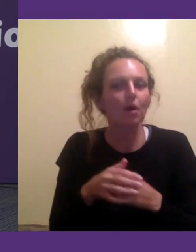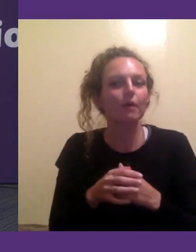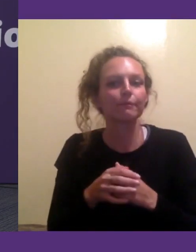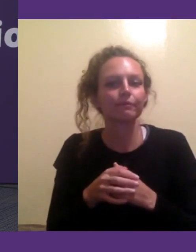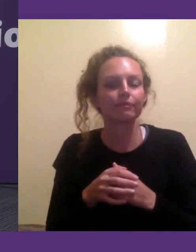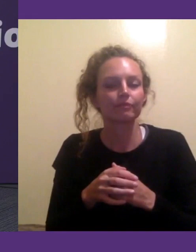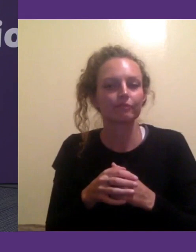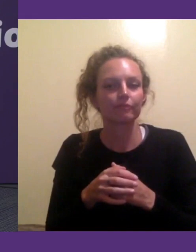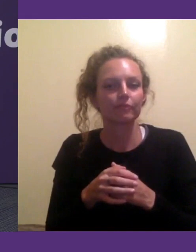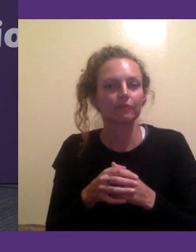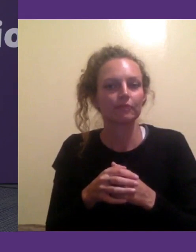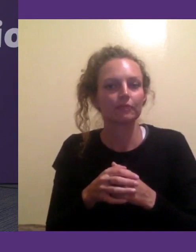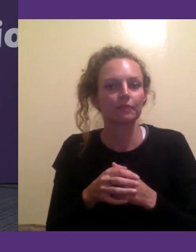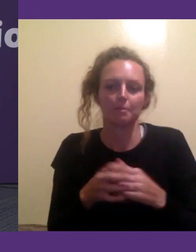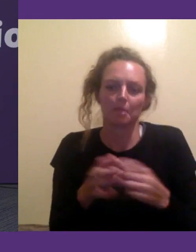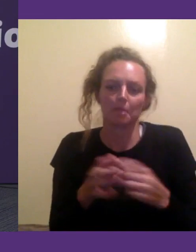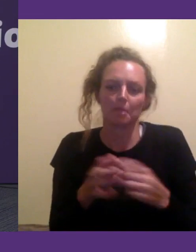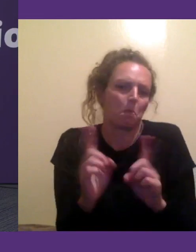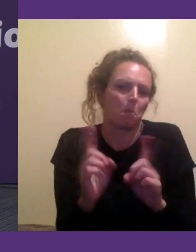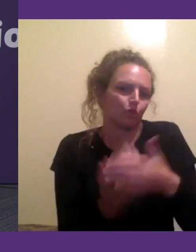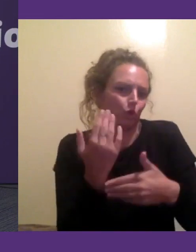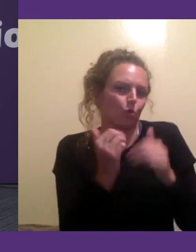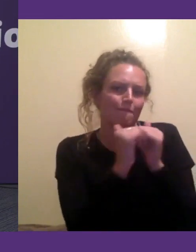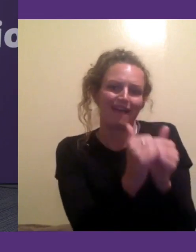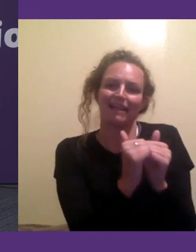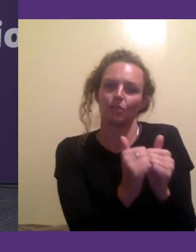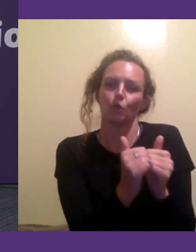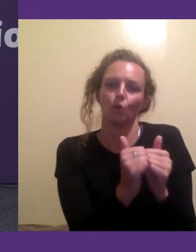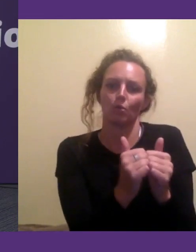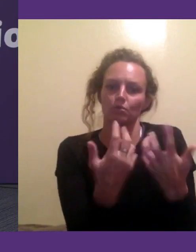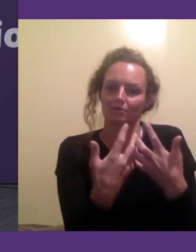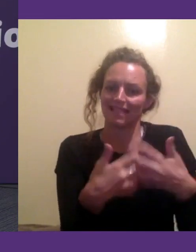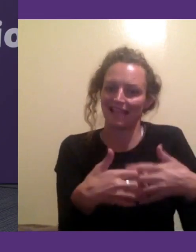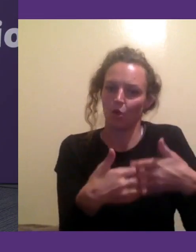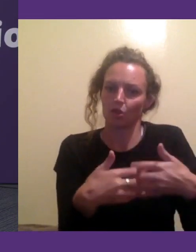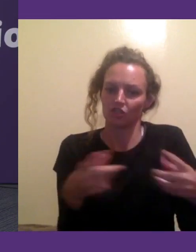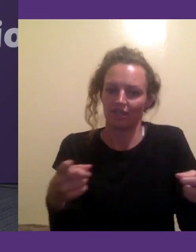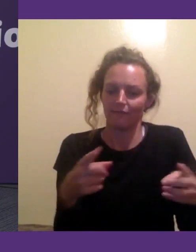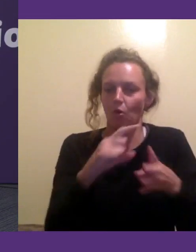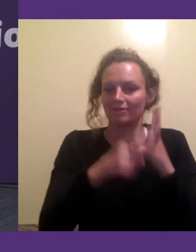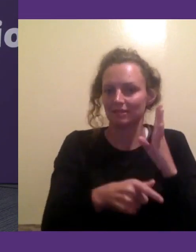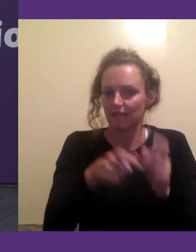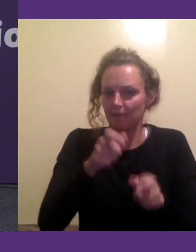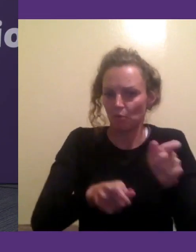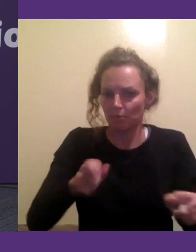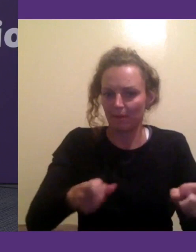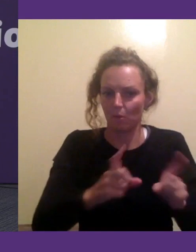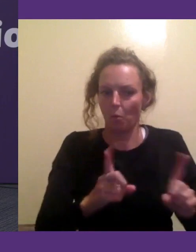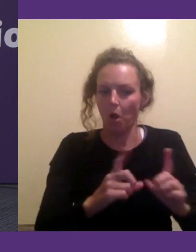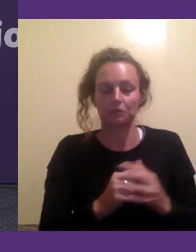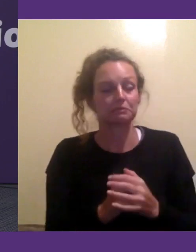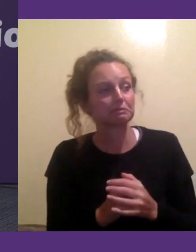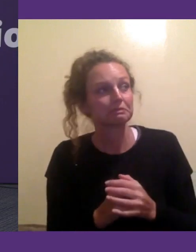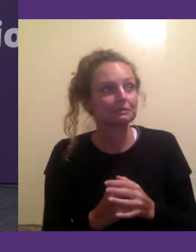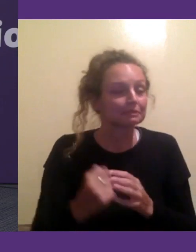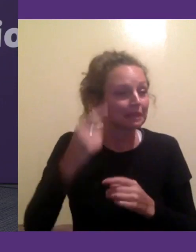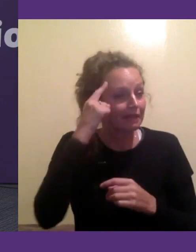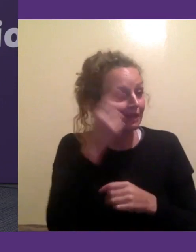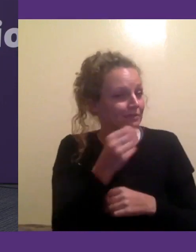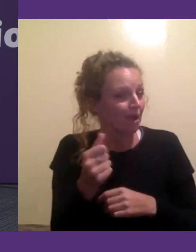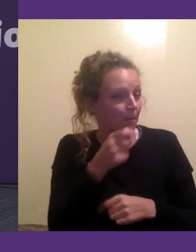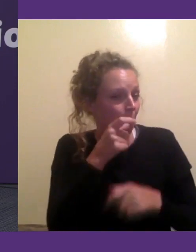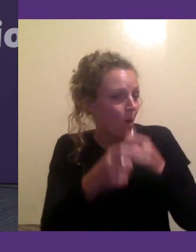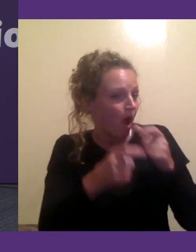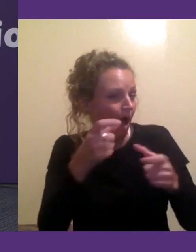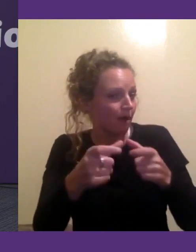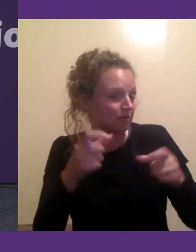to people with disabilities? Yeah. Well, I think there's certainly a lot of buzzwords out there floating around on things people think that the future